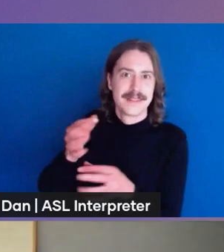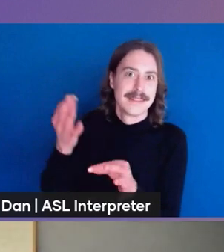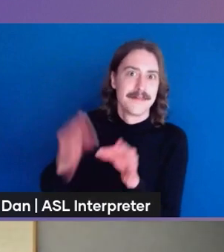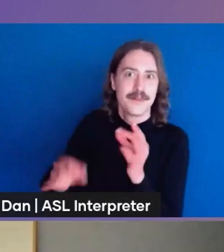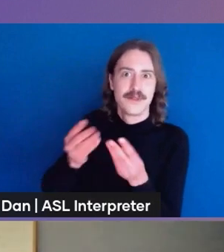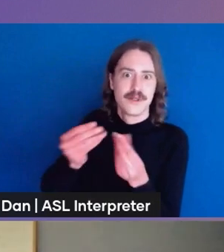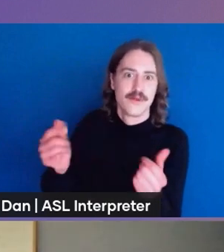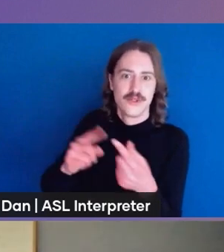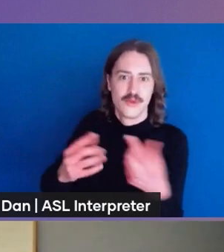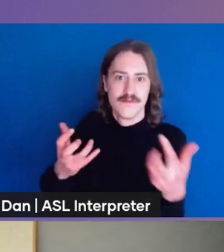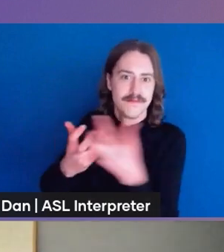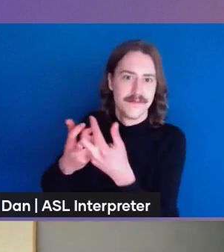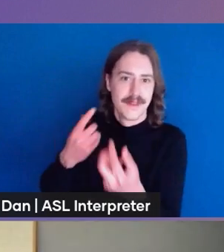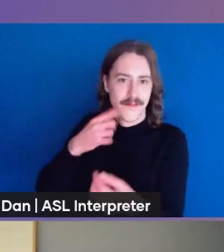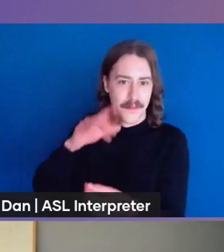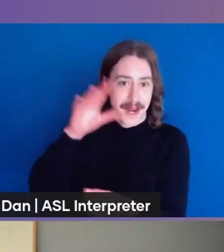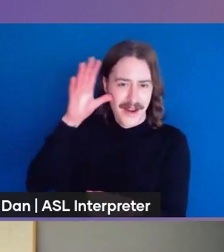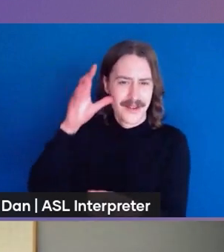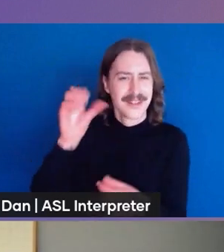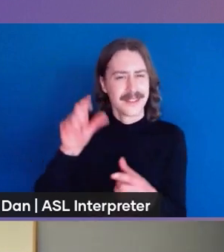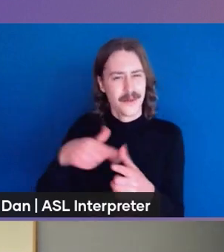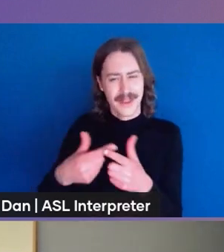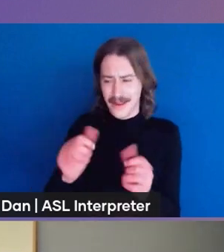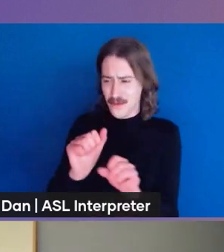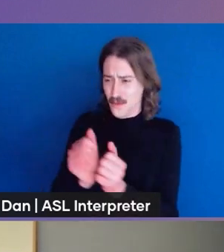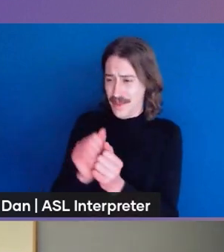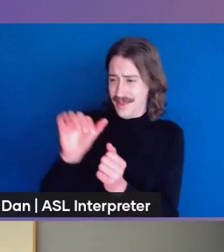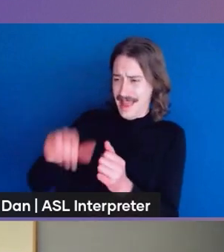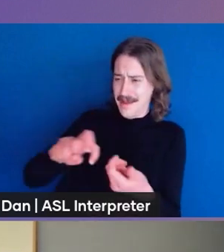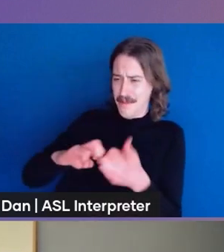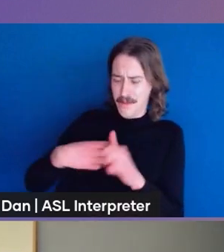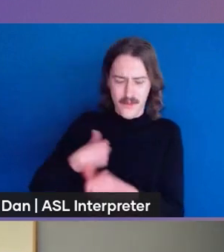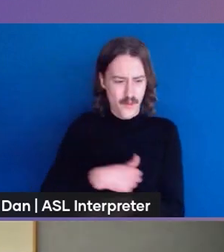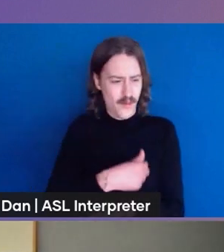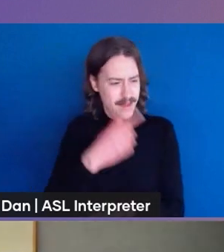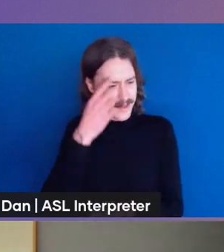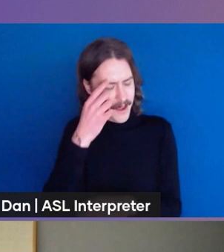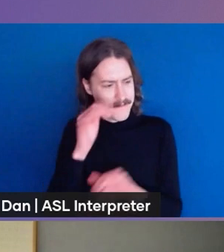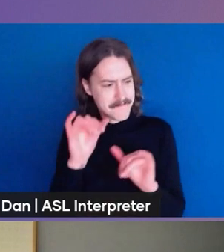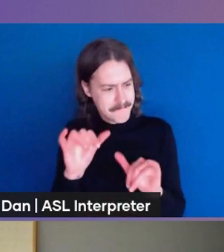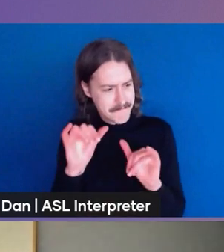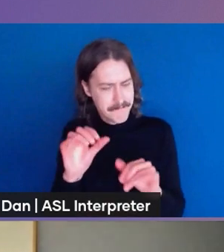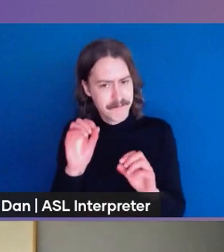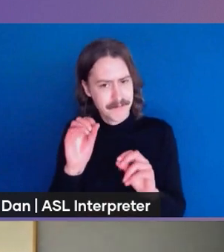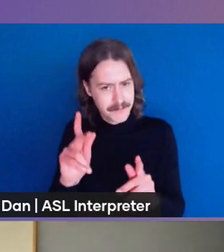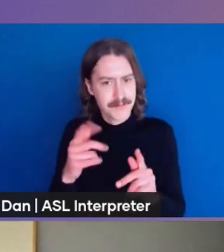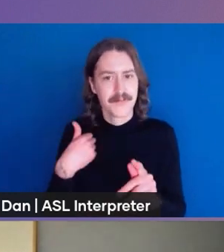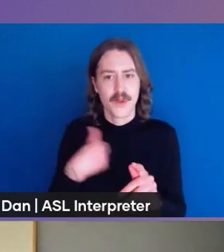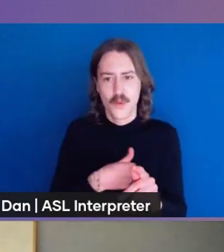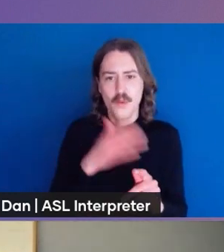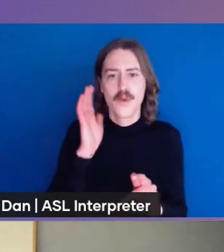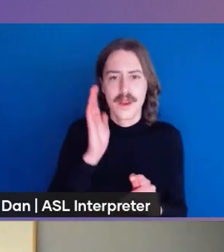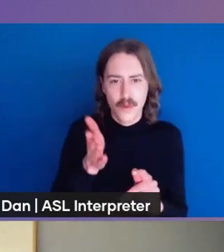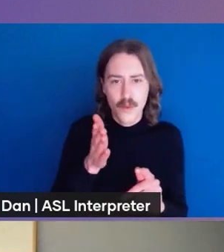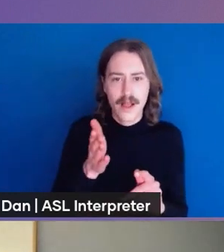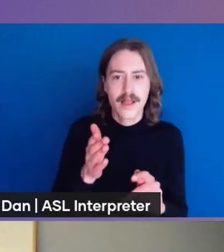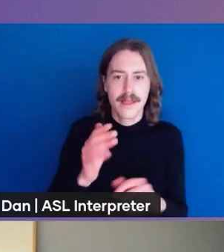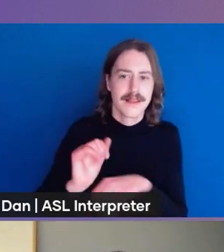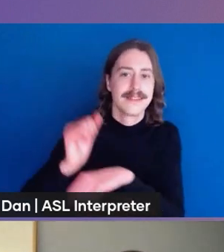And so that led us to our next option here. We are going to throw Auth in front of Boundary.